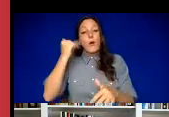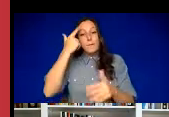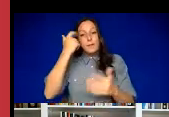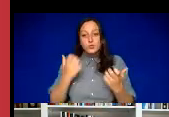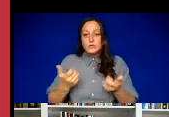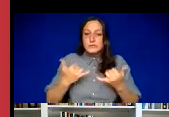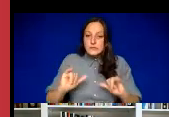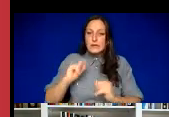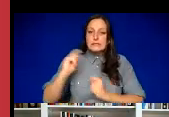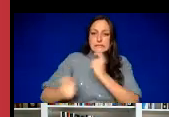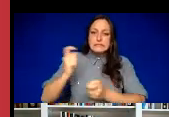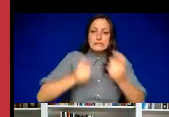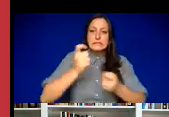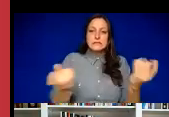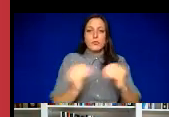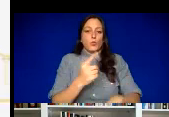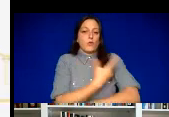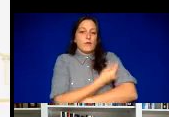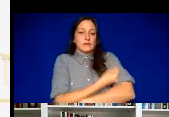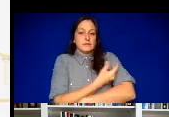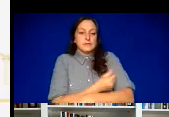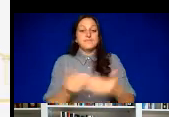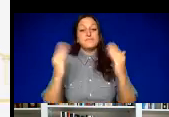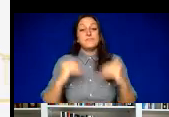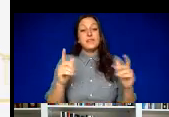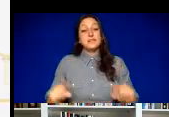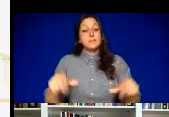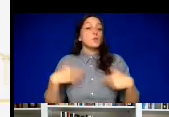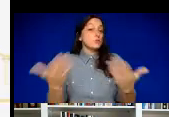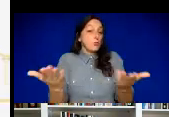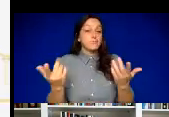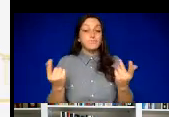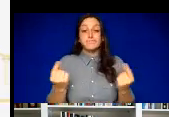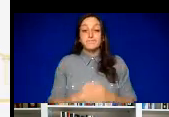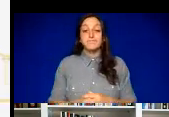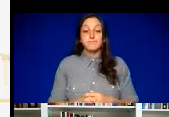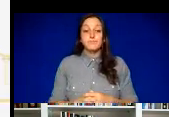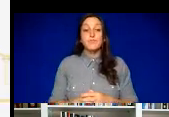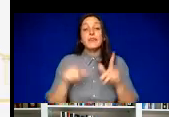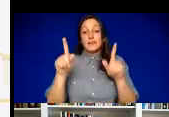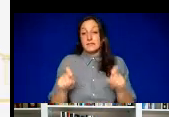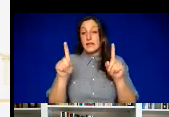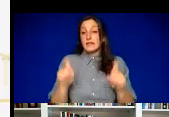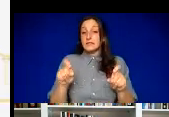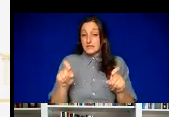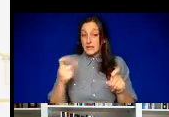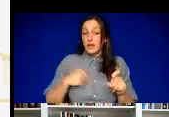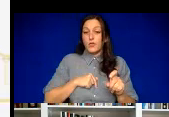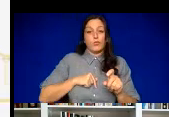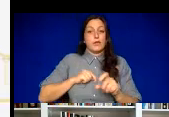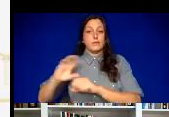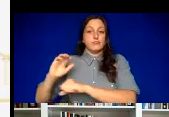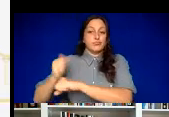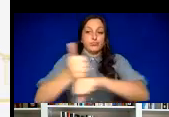continue to increase. Next slide. So, testing is something that we have scaled dramatically in the